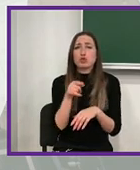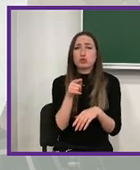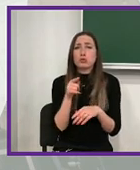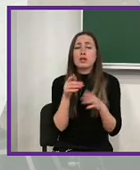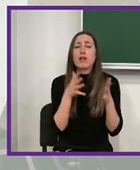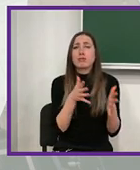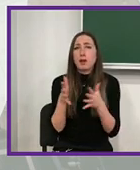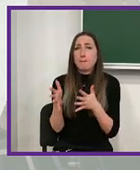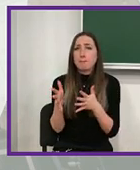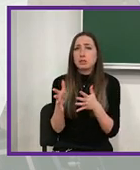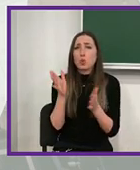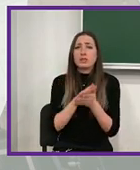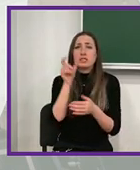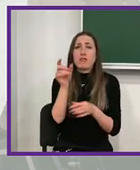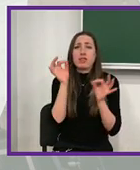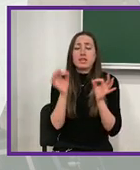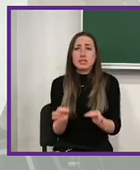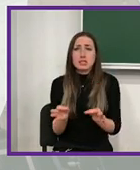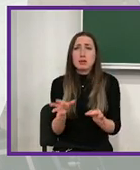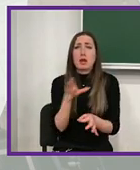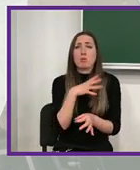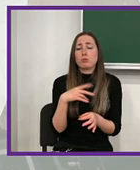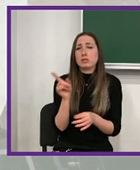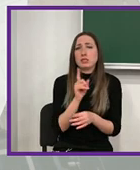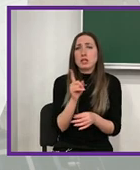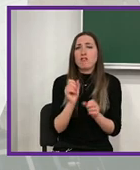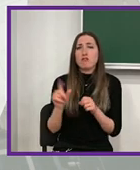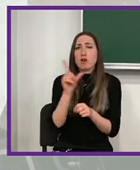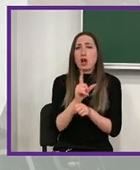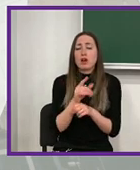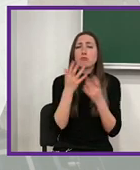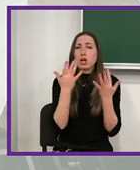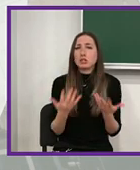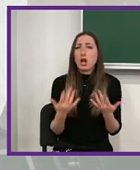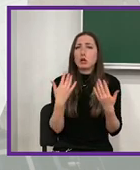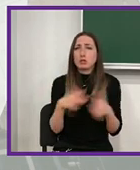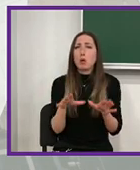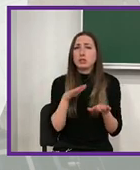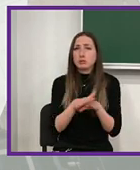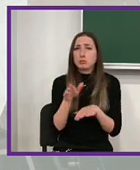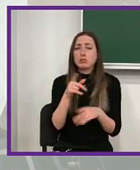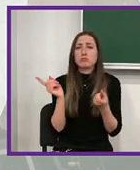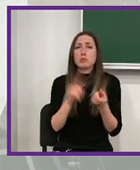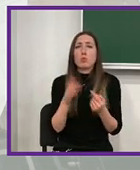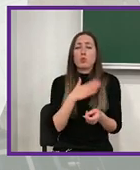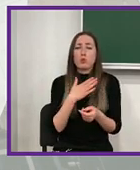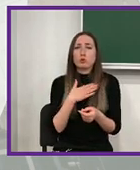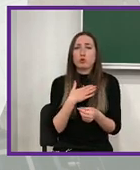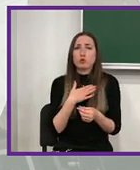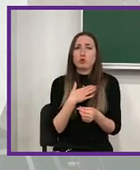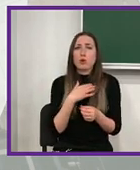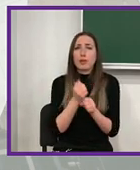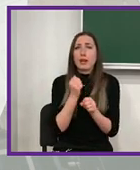here we have several measures in place, and this goes for our own operations and our supply and value chain, which is the scope